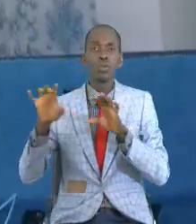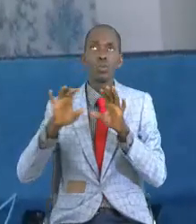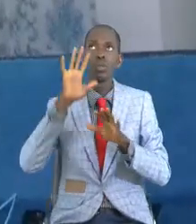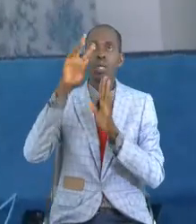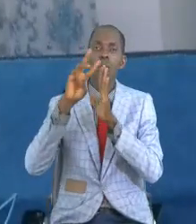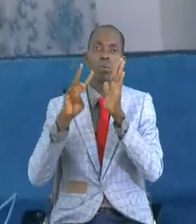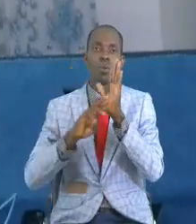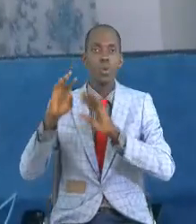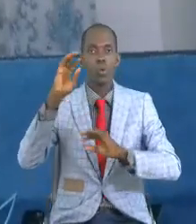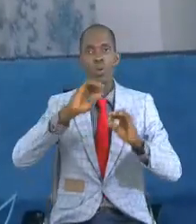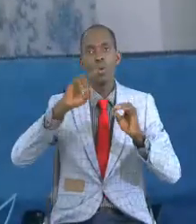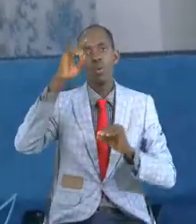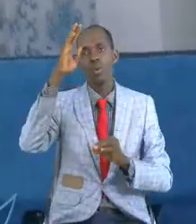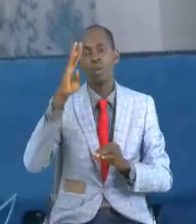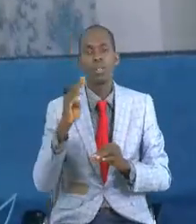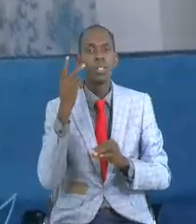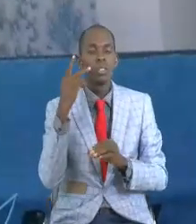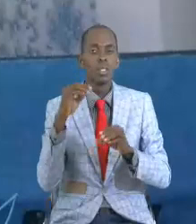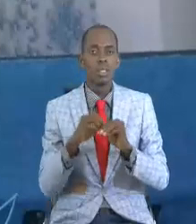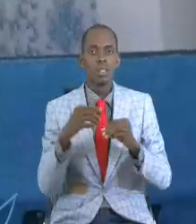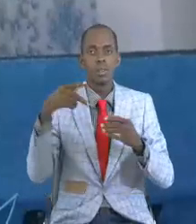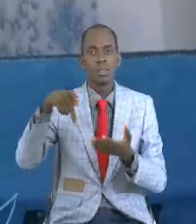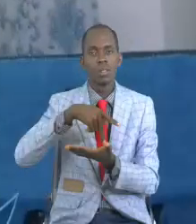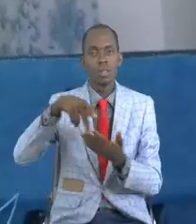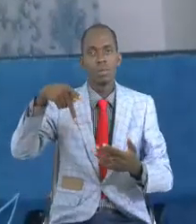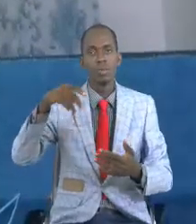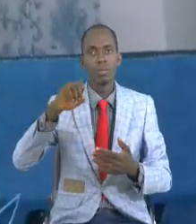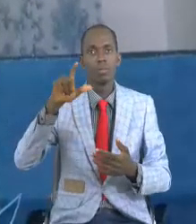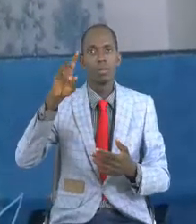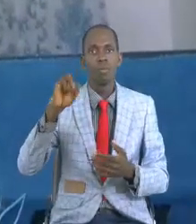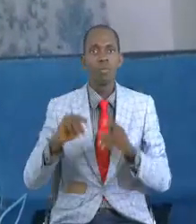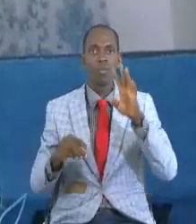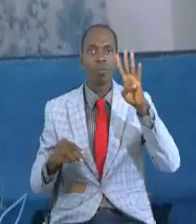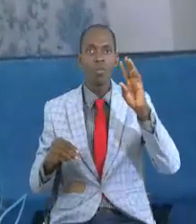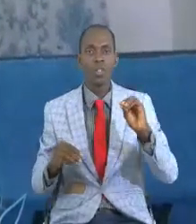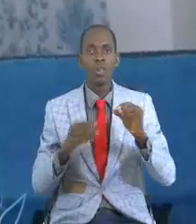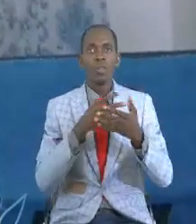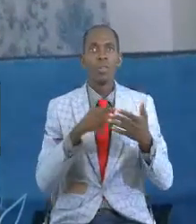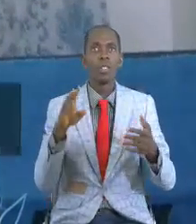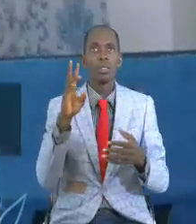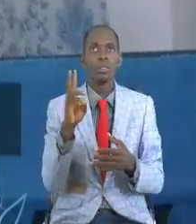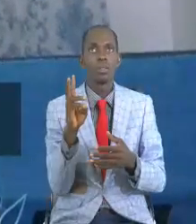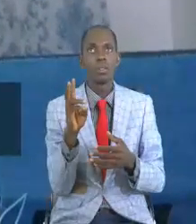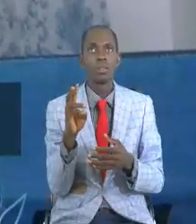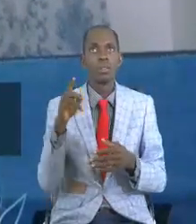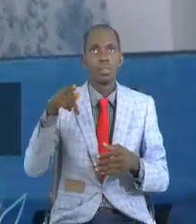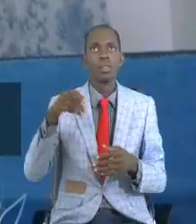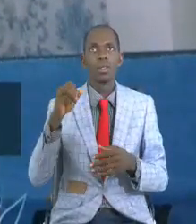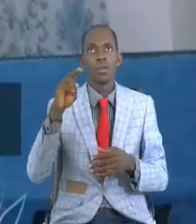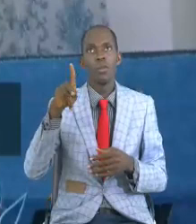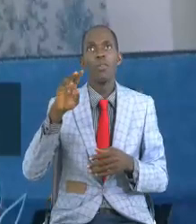40. I'm reading from verse 6. In Psalm 40, we're looking at verse 6. Sacrifice and